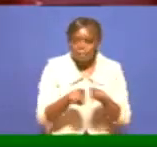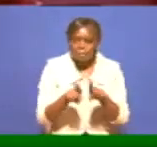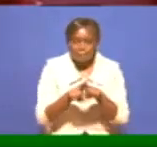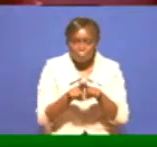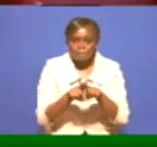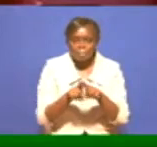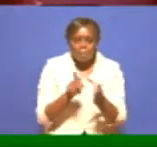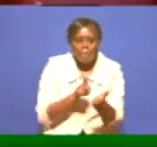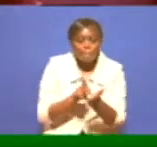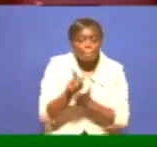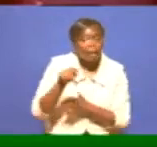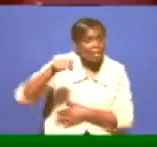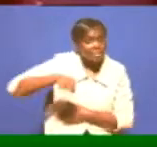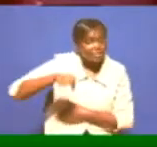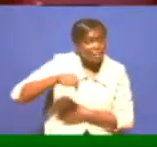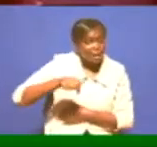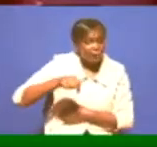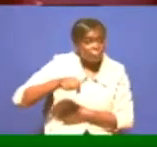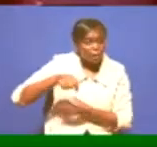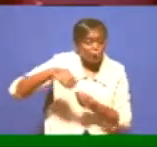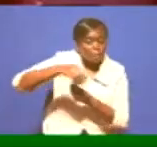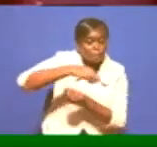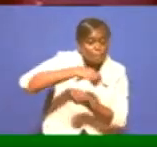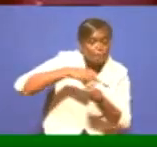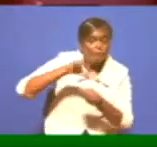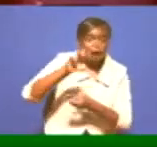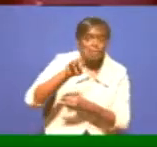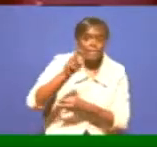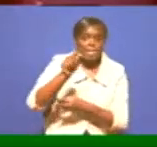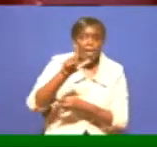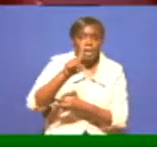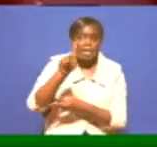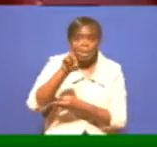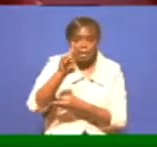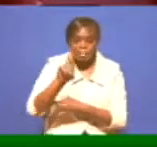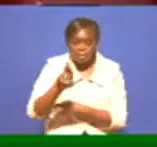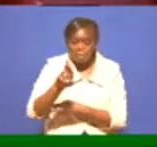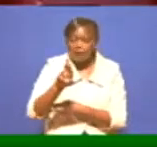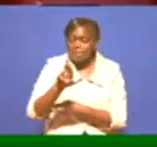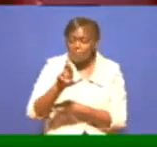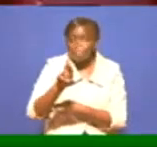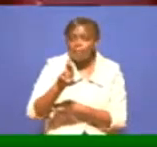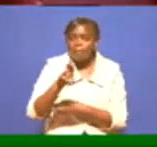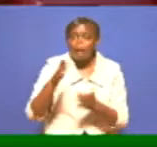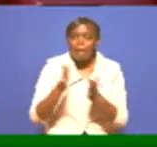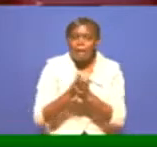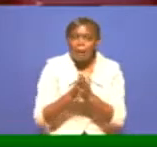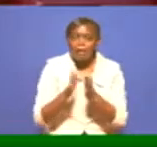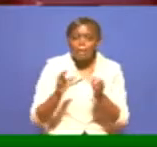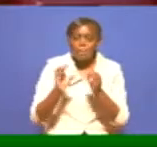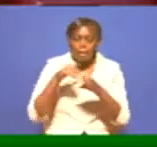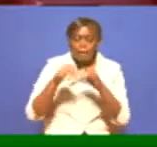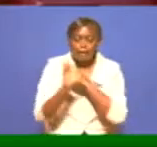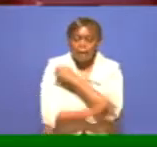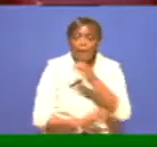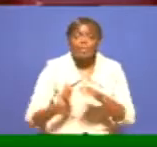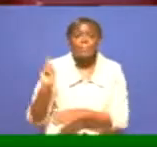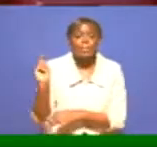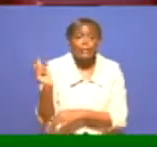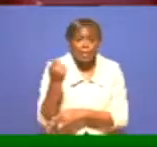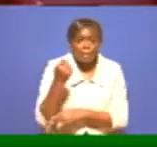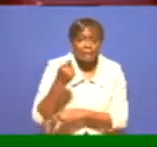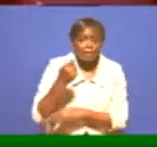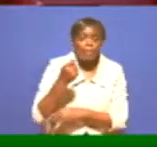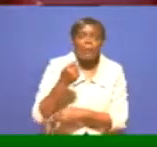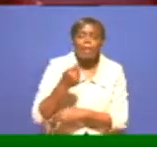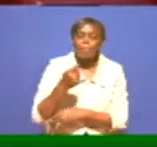prices currently of fertilizer, Mr. Speaker, from where I come from and across the entire country of Kenya, is unaffordable